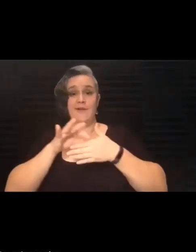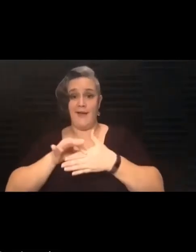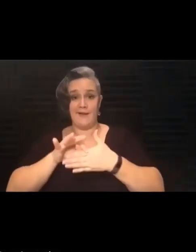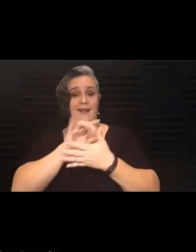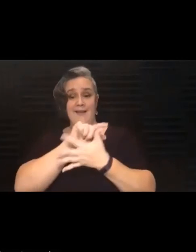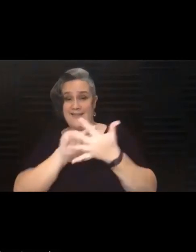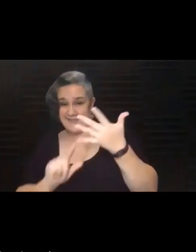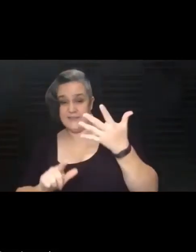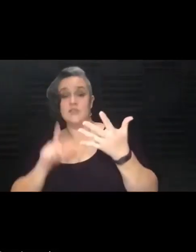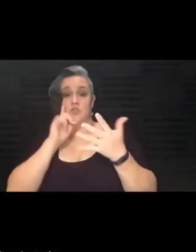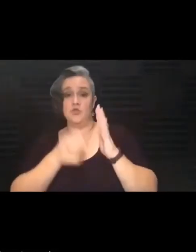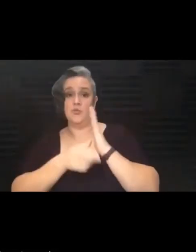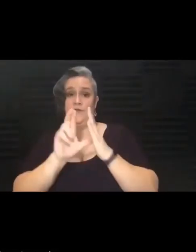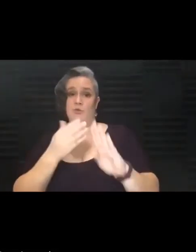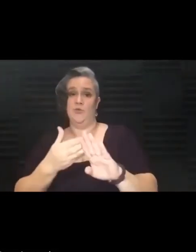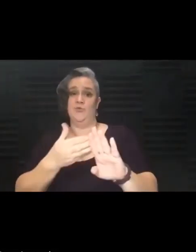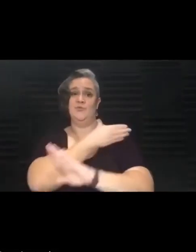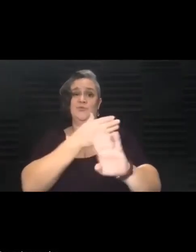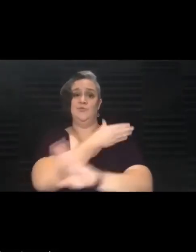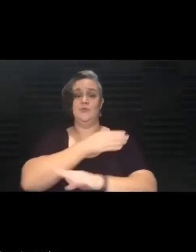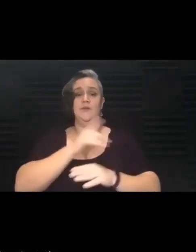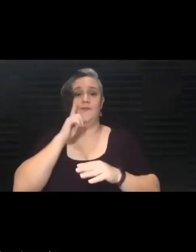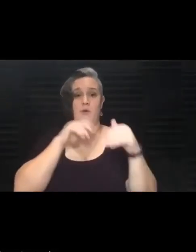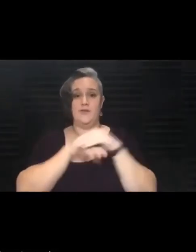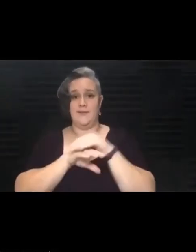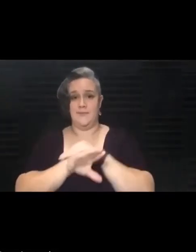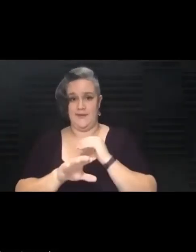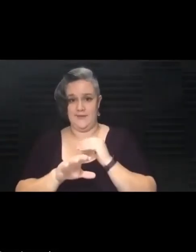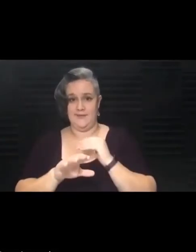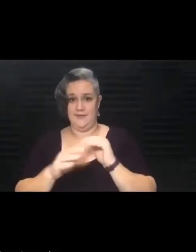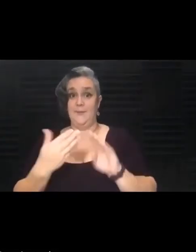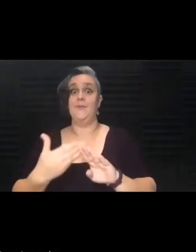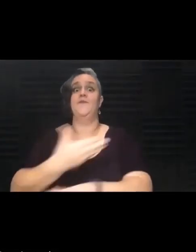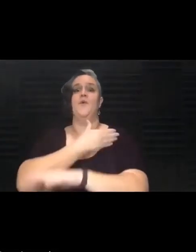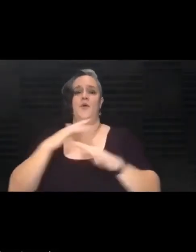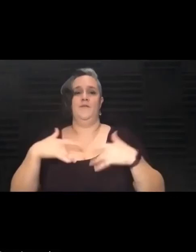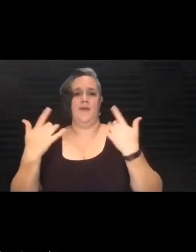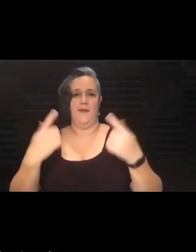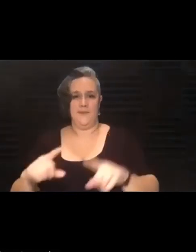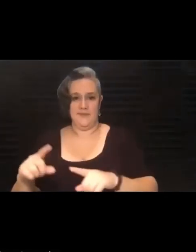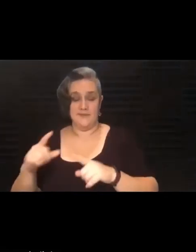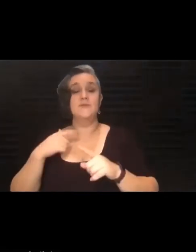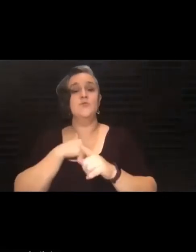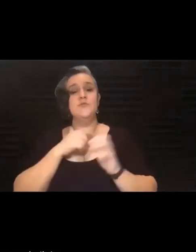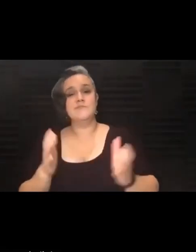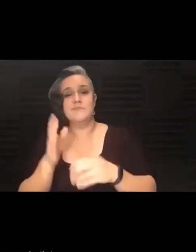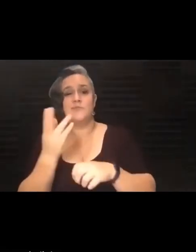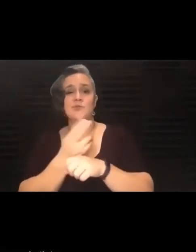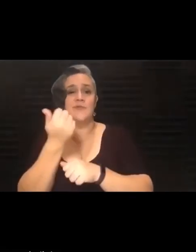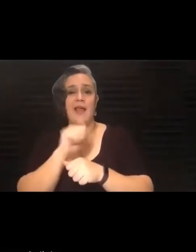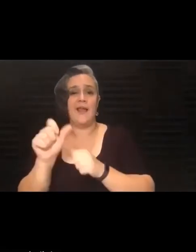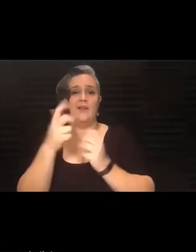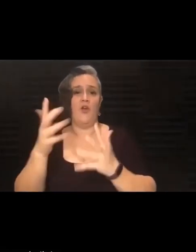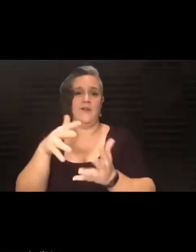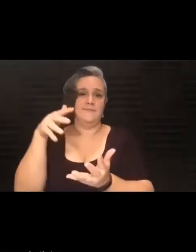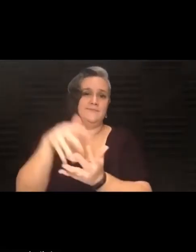for accessibility prior to the event. We do encourage you to utilize any built-in